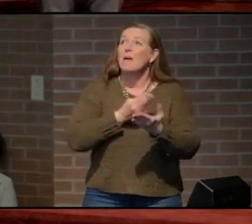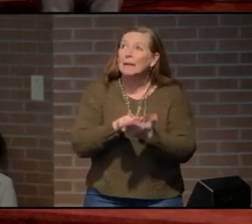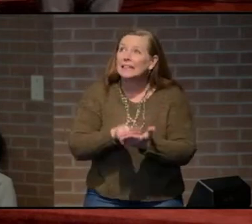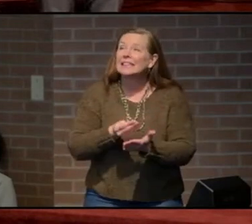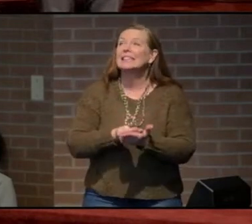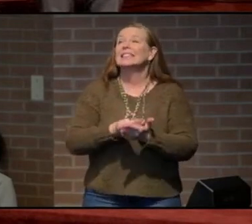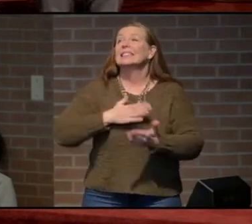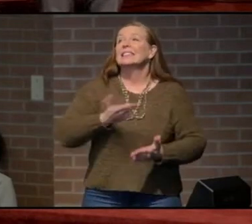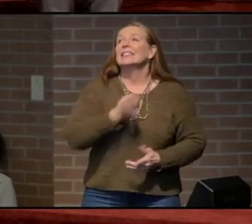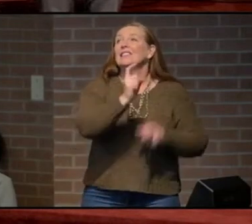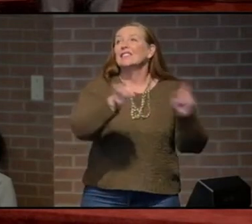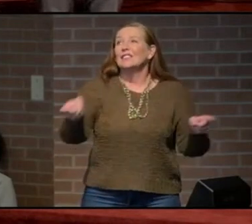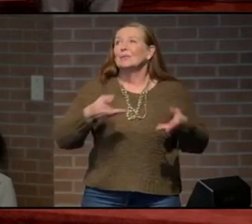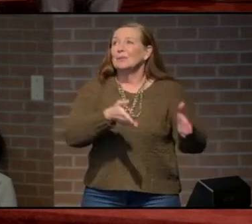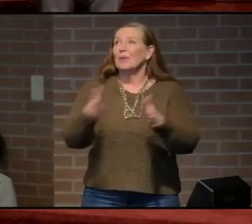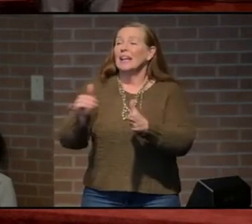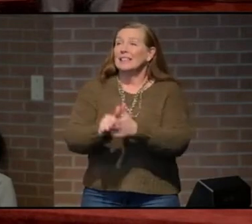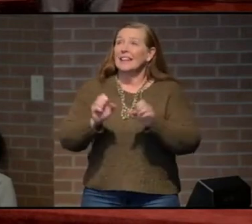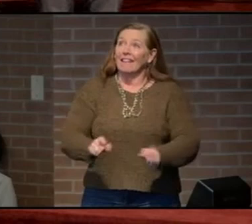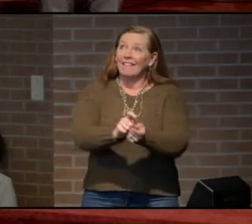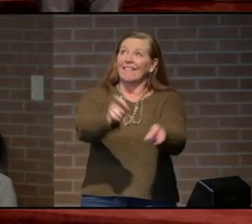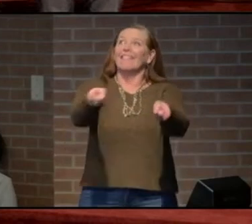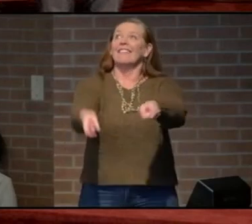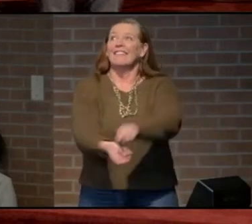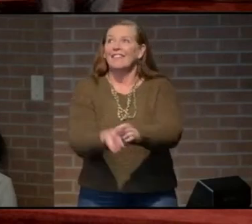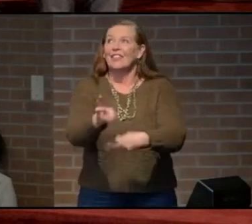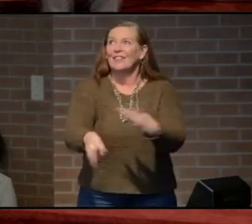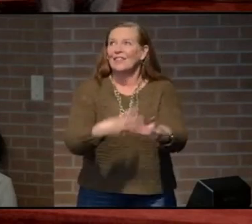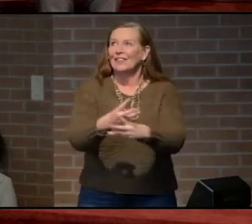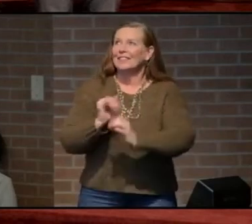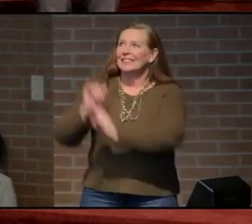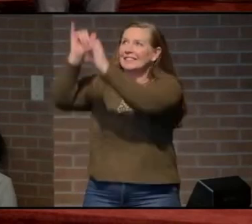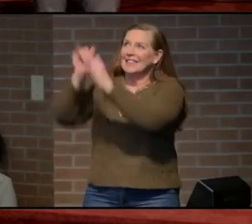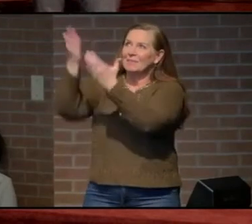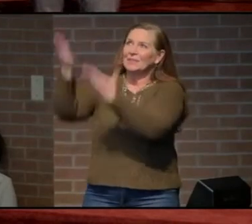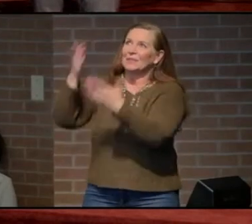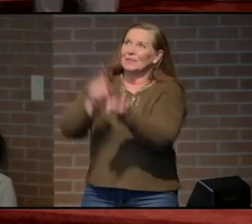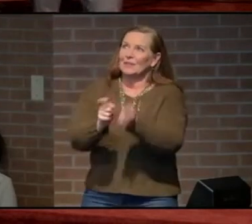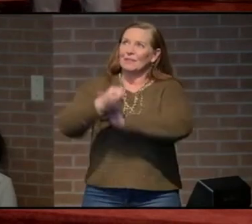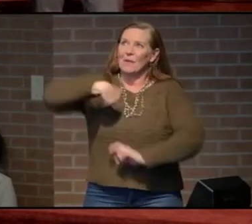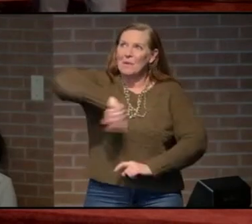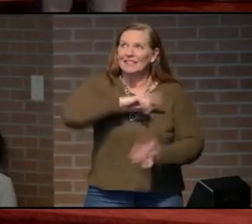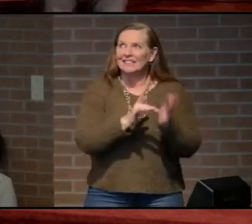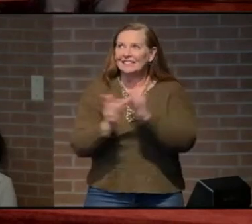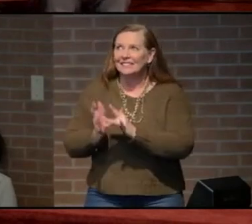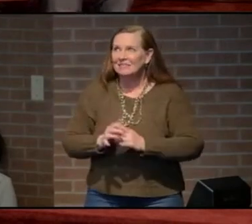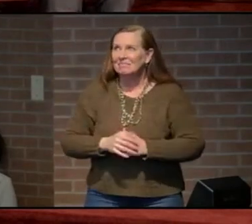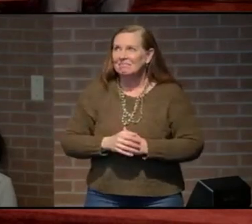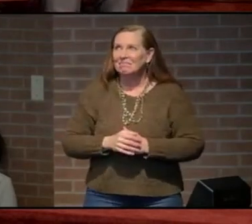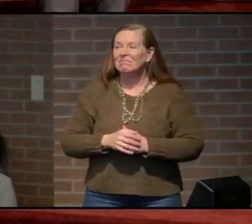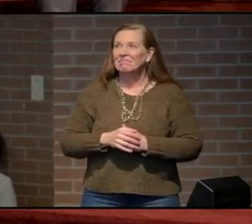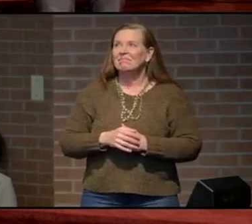Generous in ways that transform the world, just like you've transformed us, Jesus. So Holy Spirit, come and be in